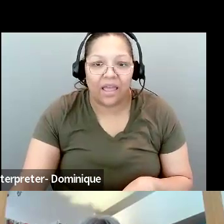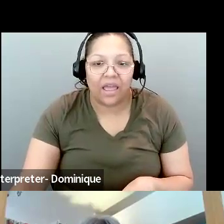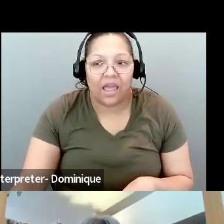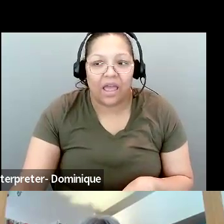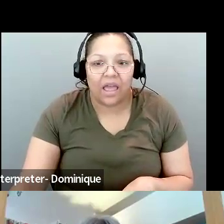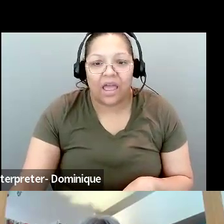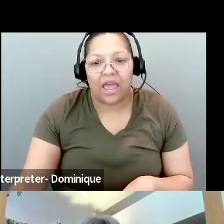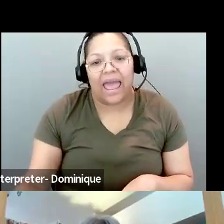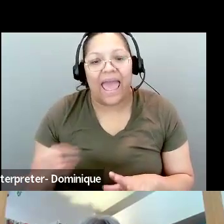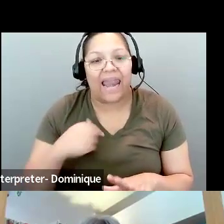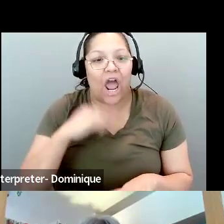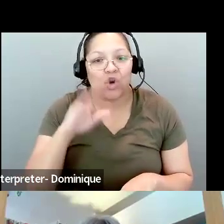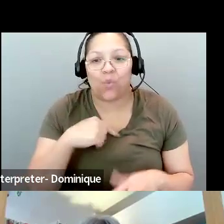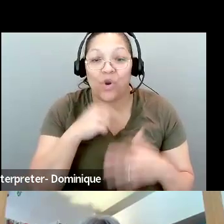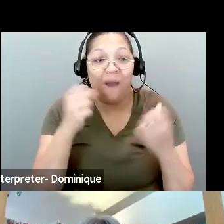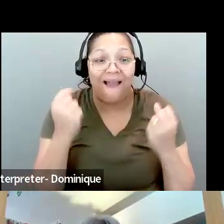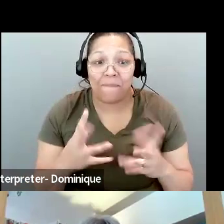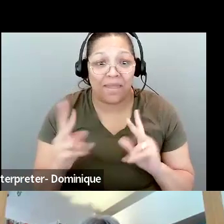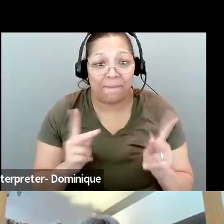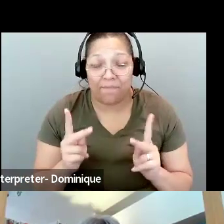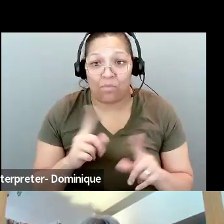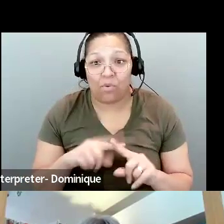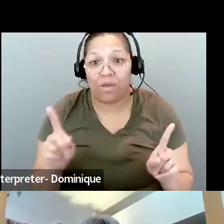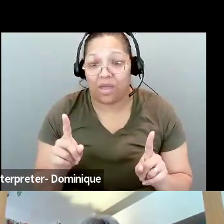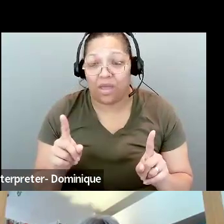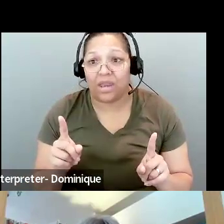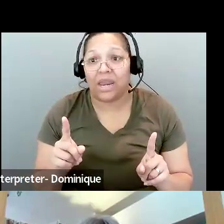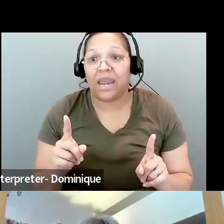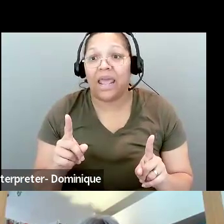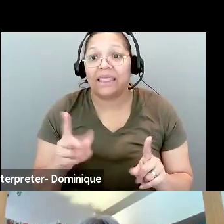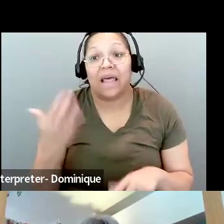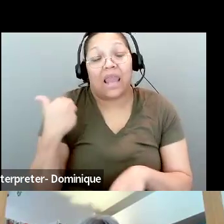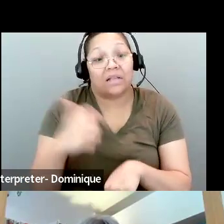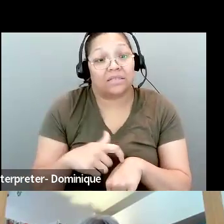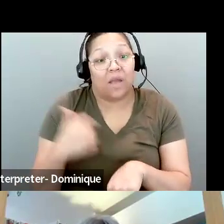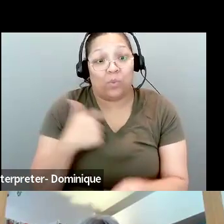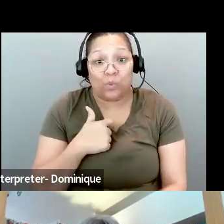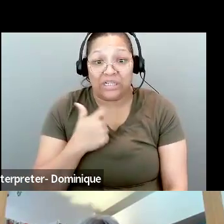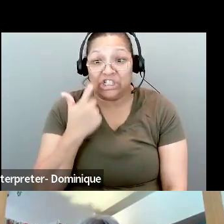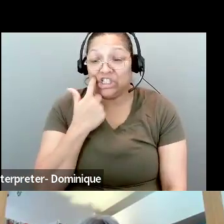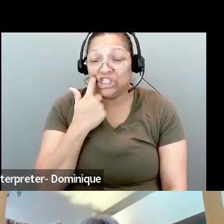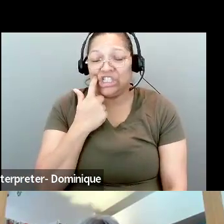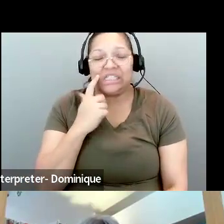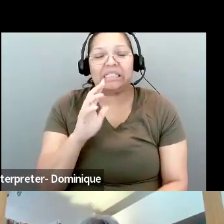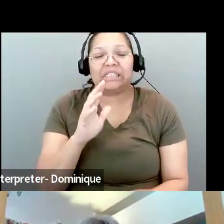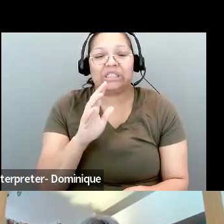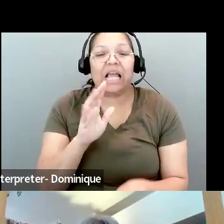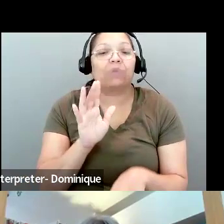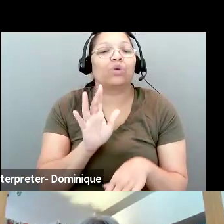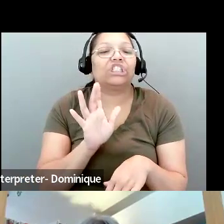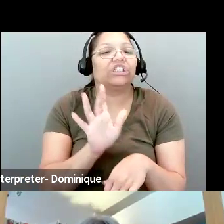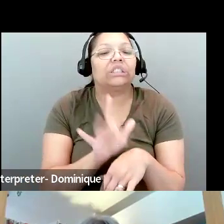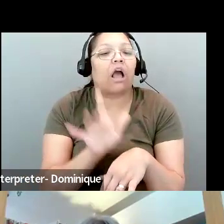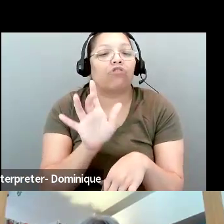and I know we don't have very many people, but the last time we just kind of touched a little bit on whether people were